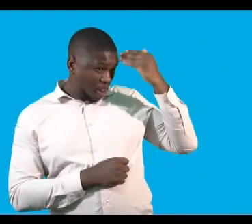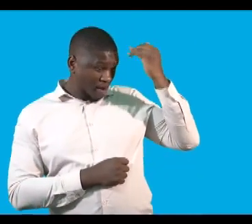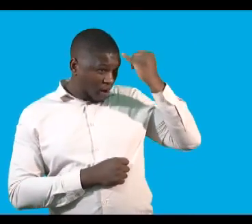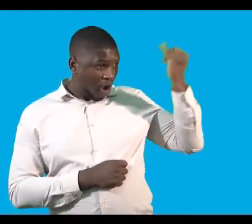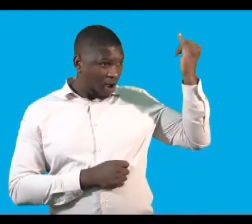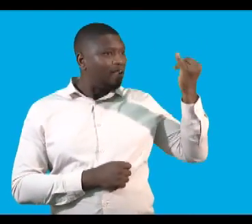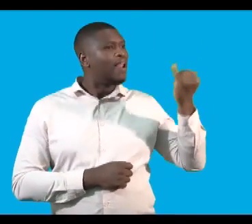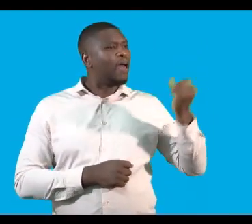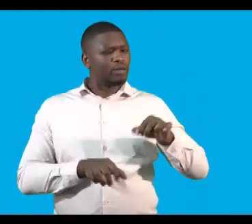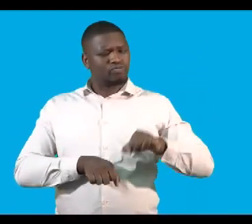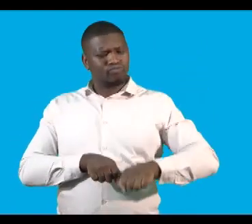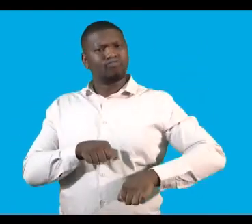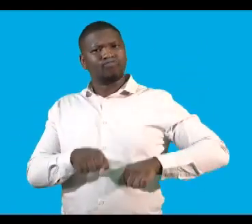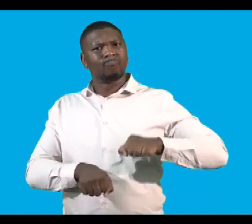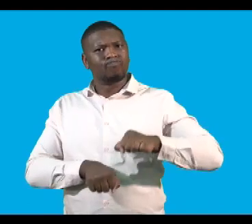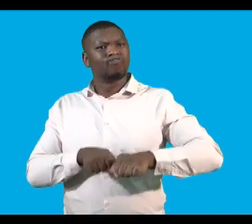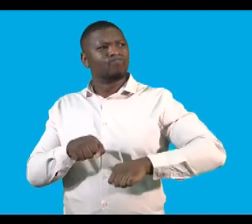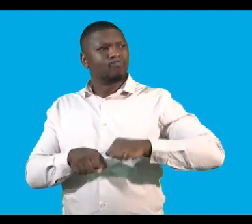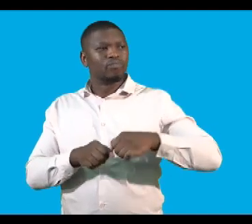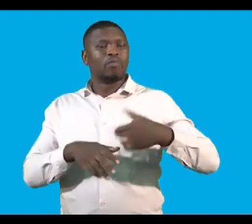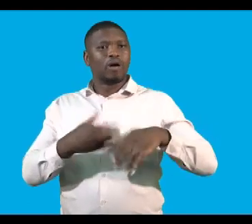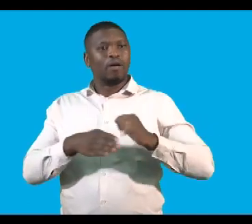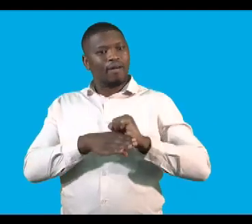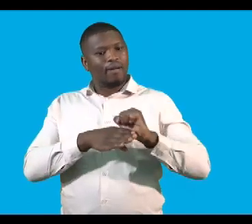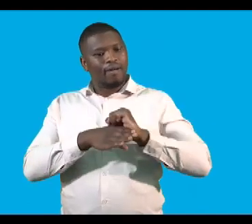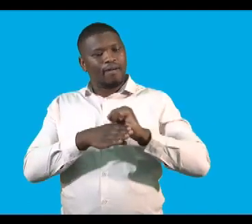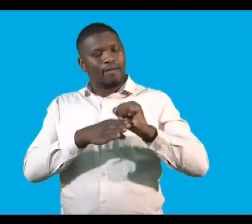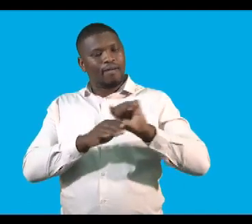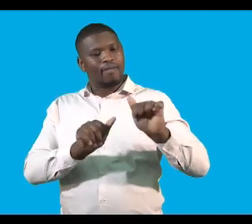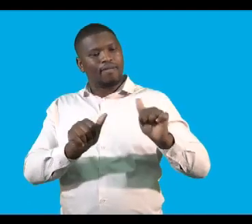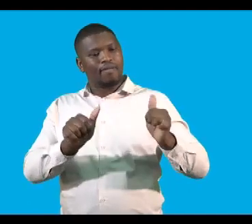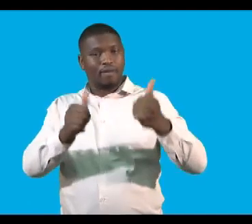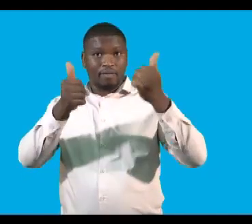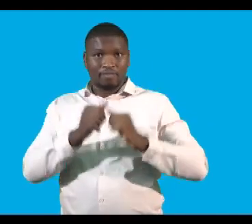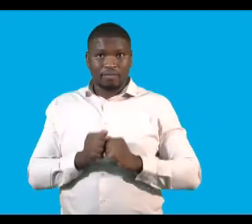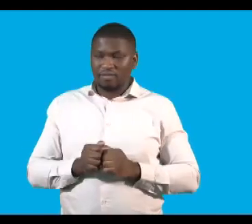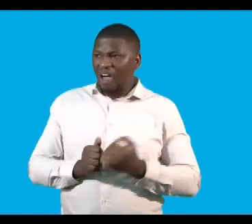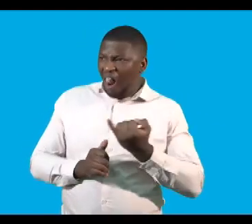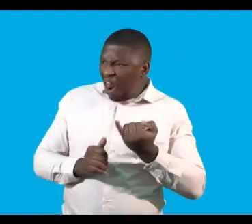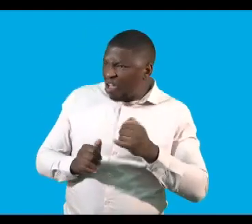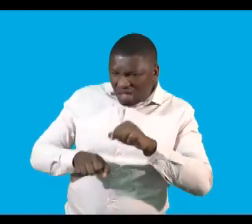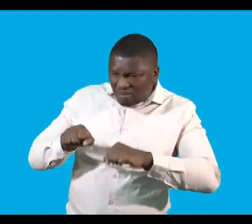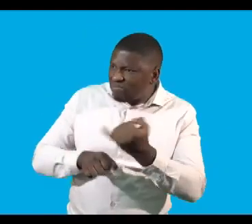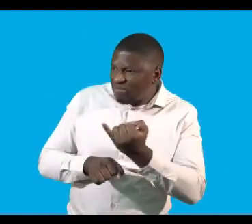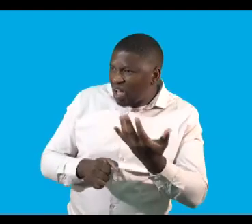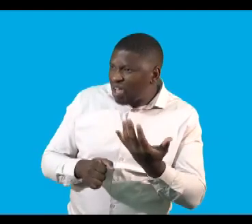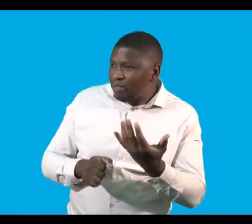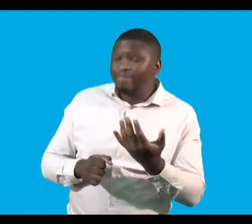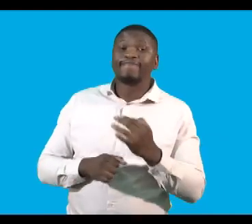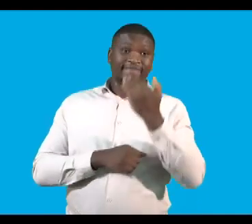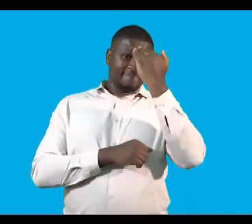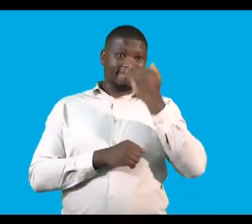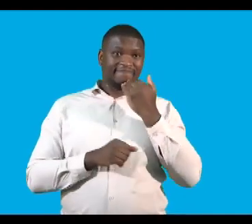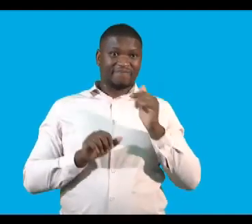It'll come back. Like riding a bike, you can see more bold font, question mark, exclamation mark. In